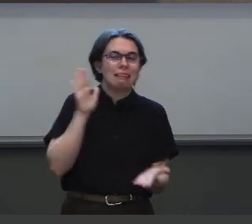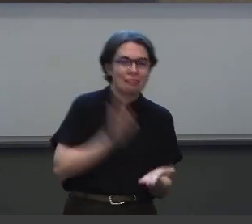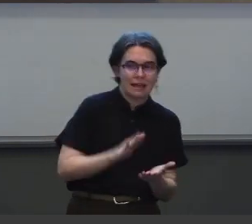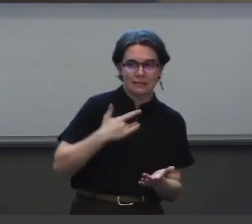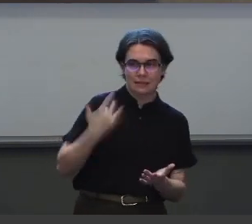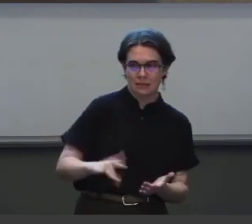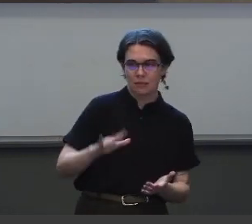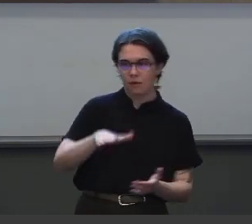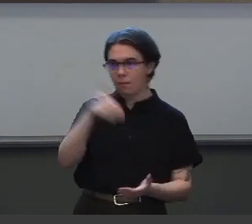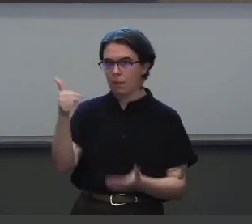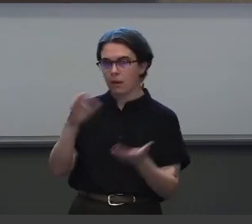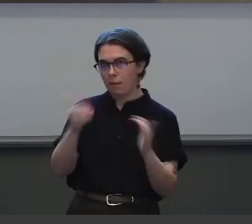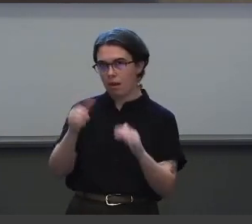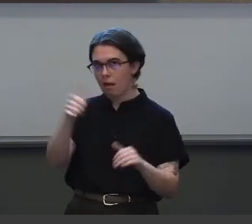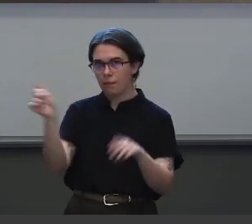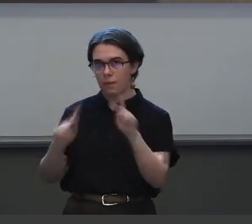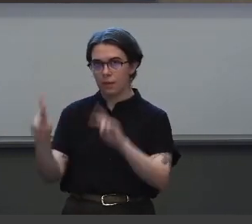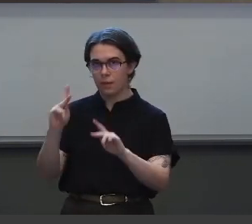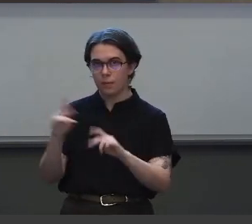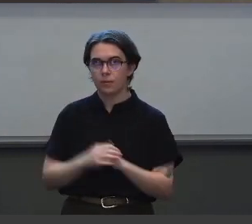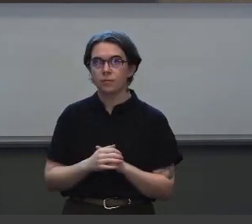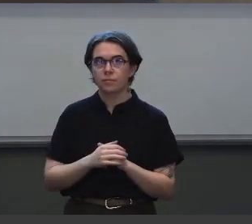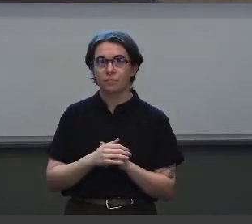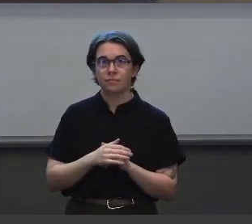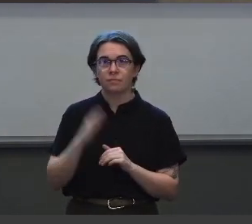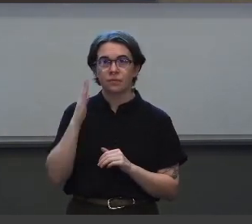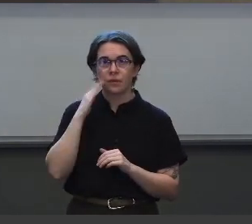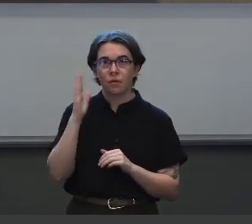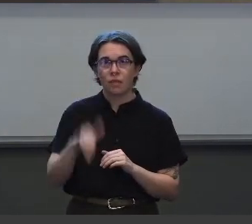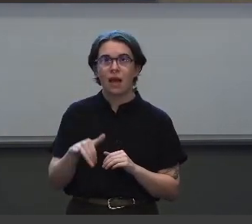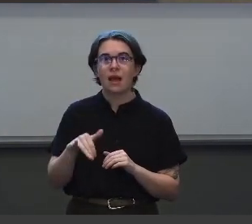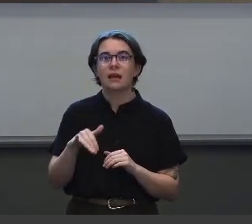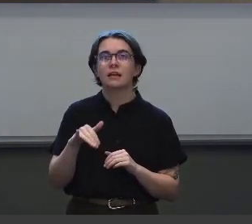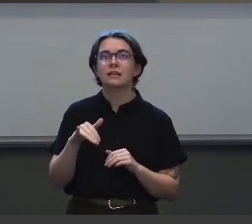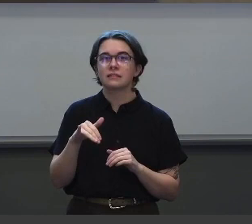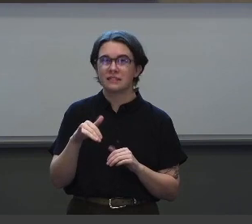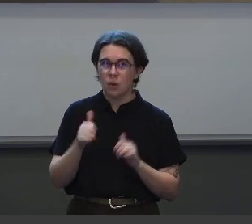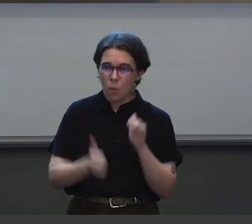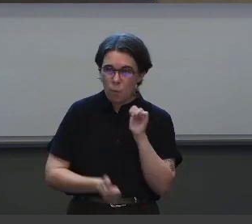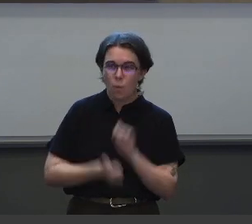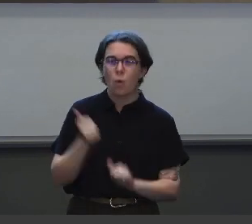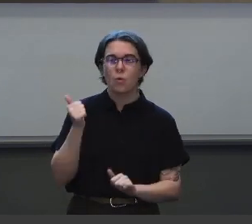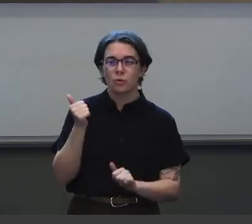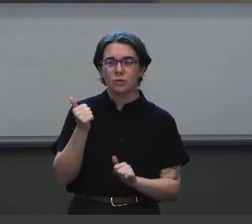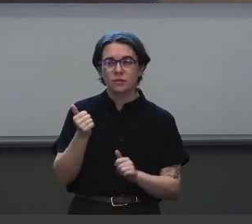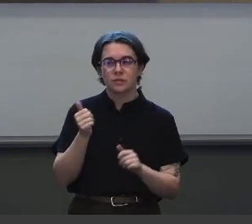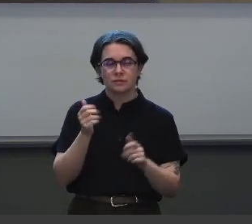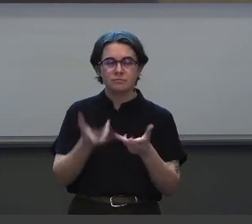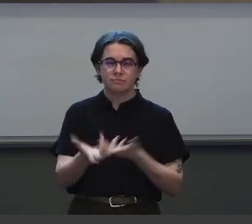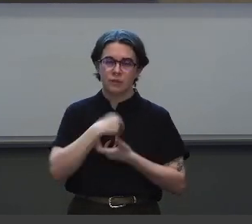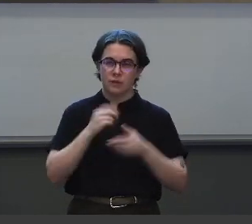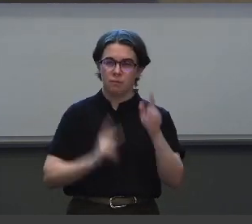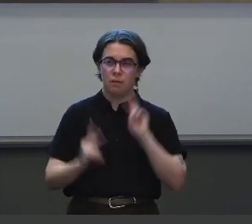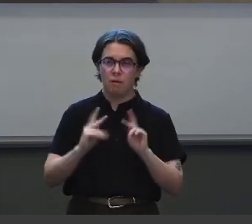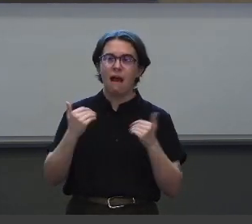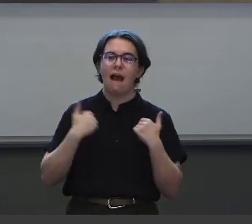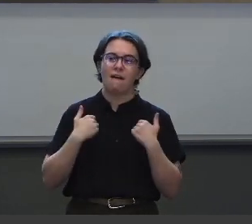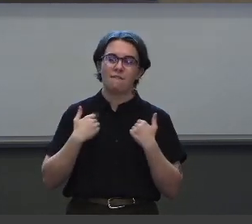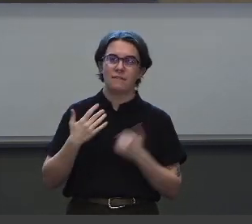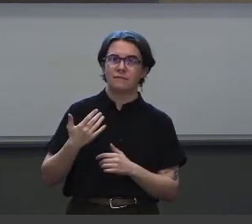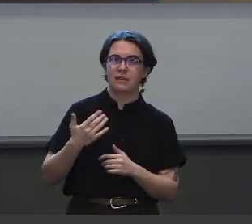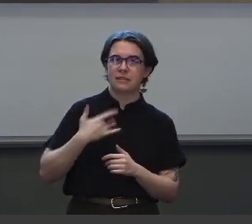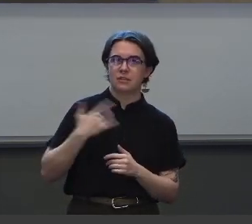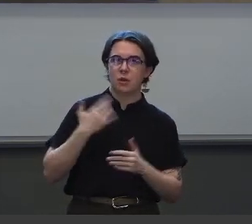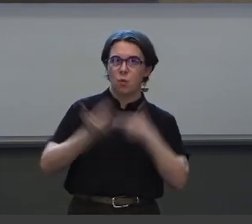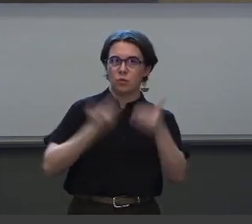of 95% of the autistic population demonstrate sensory processing differences, with auditory